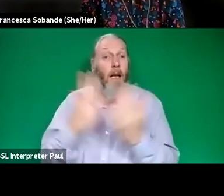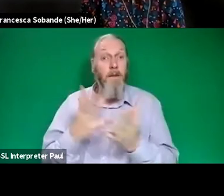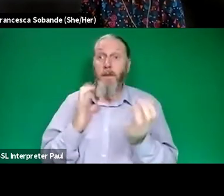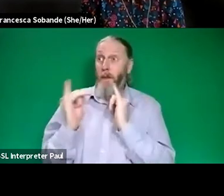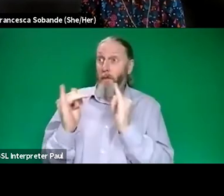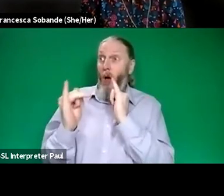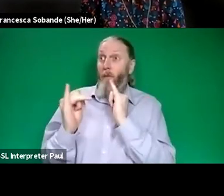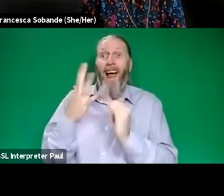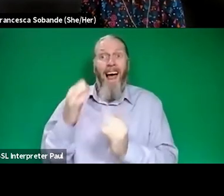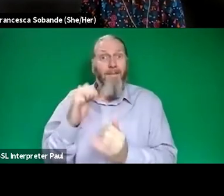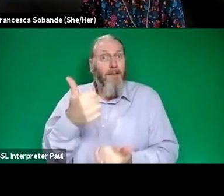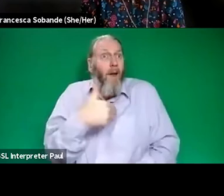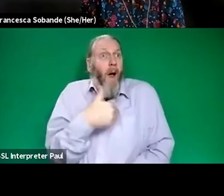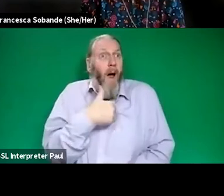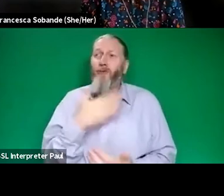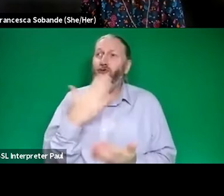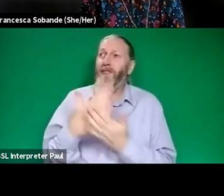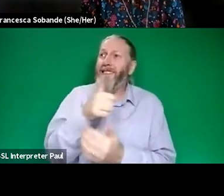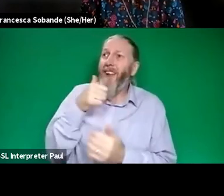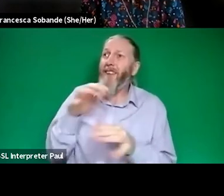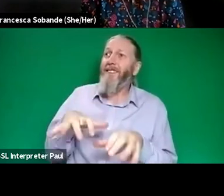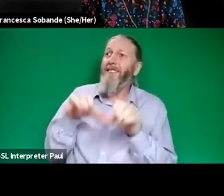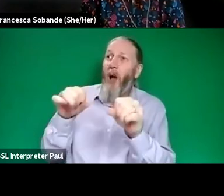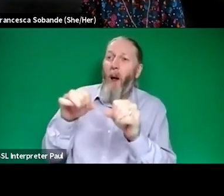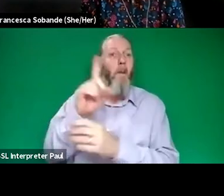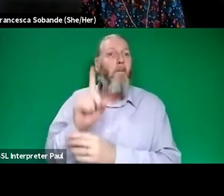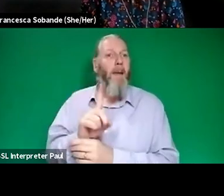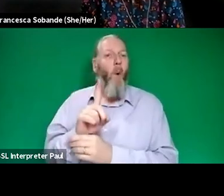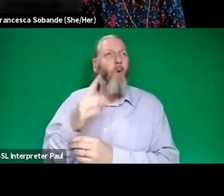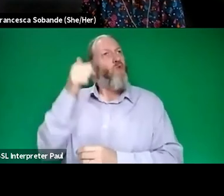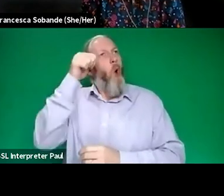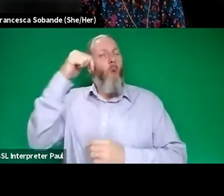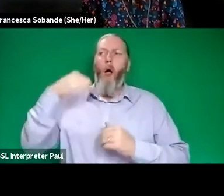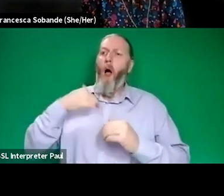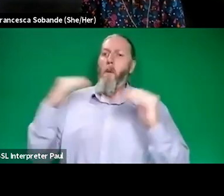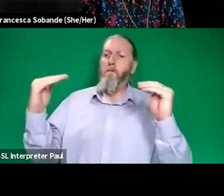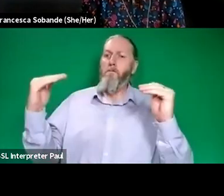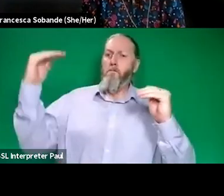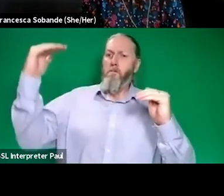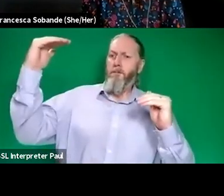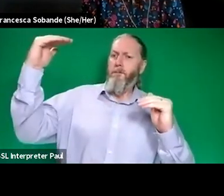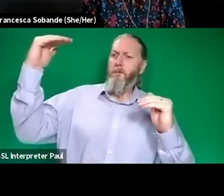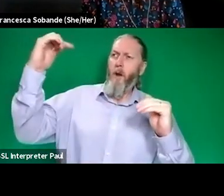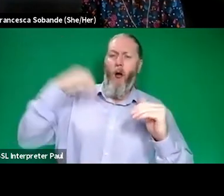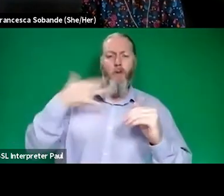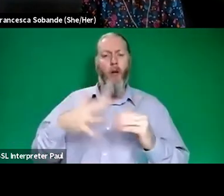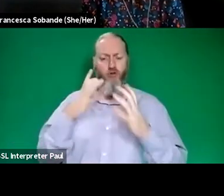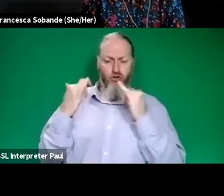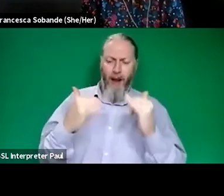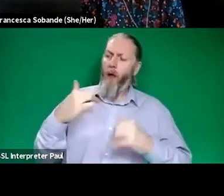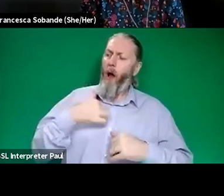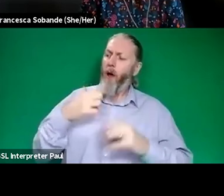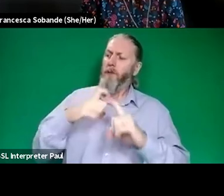right place, sort of the notion of privilege, the notion of checking one's privilege. But then in the current sort of age, I found have become demorphed into